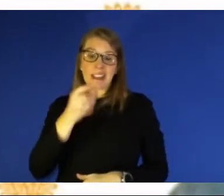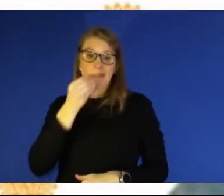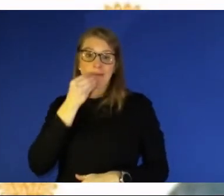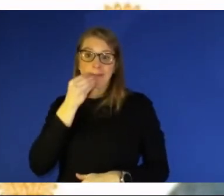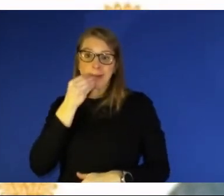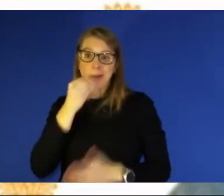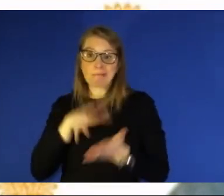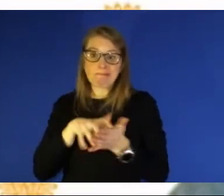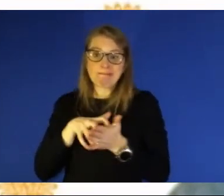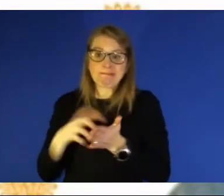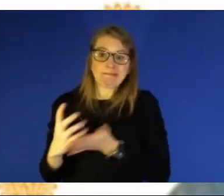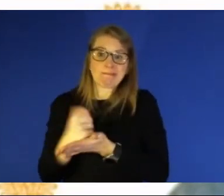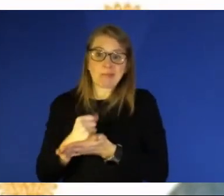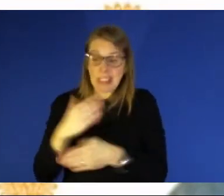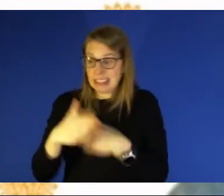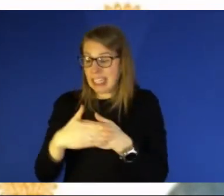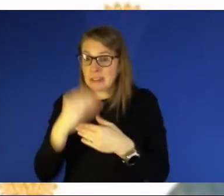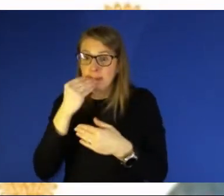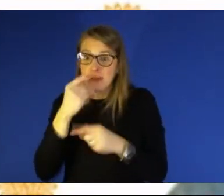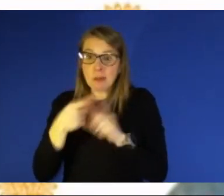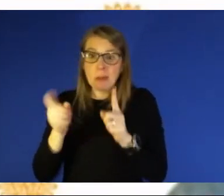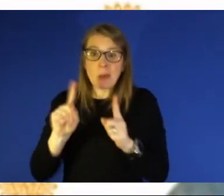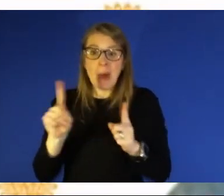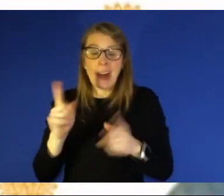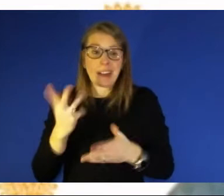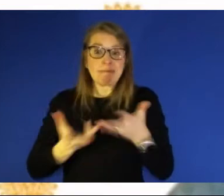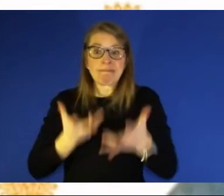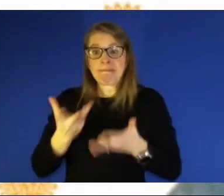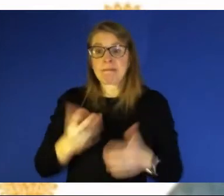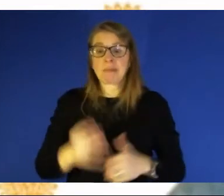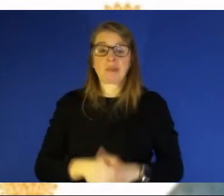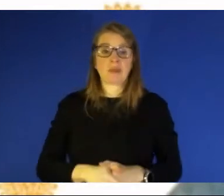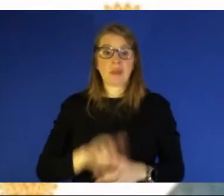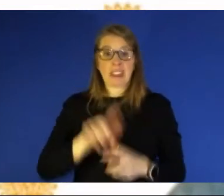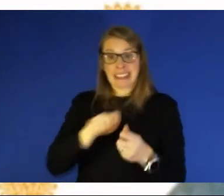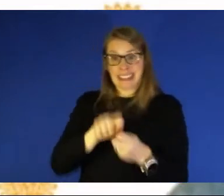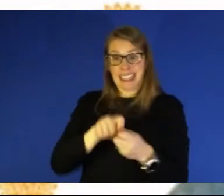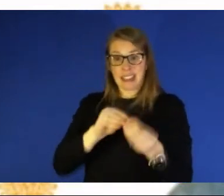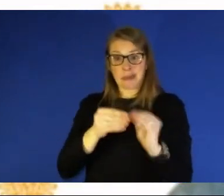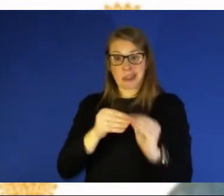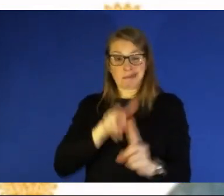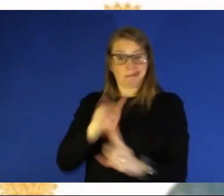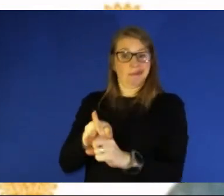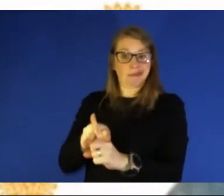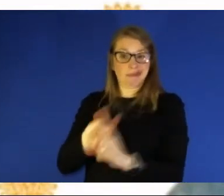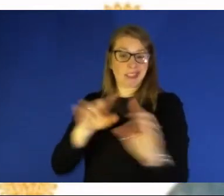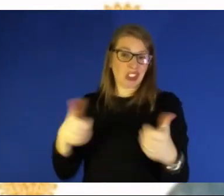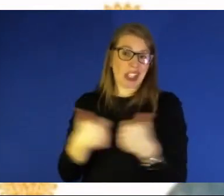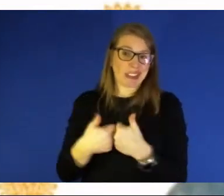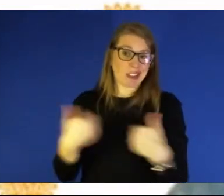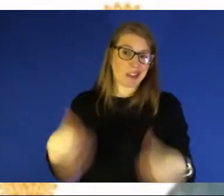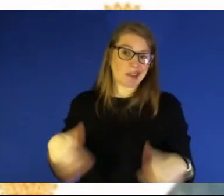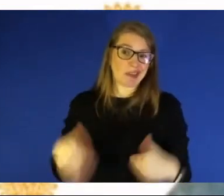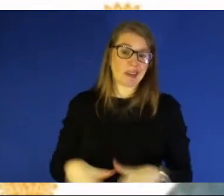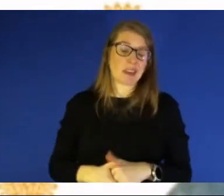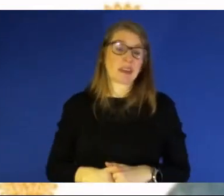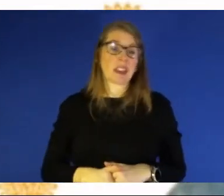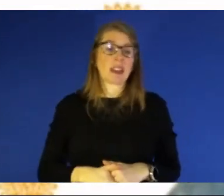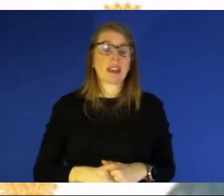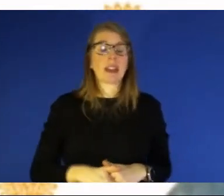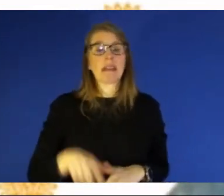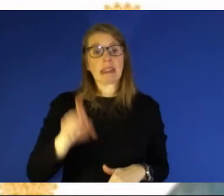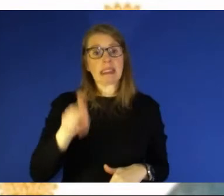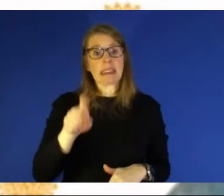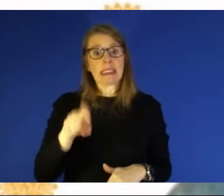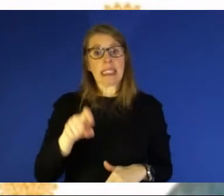where that next meal comes from. And so, putting an exact number on it is challenging. The need has dipped